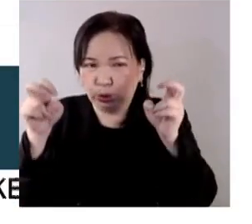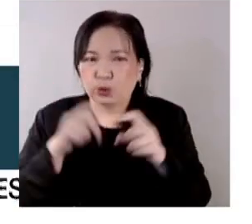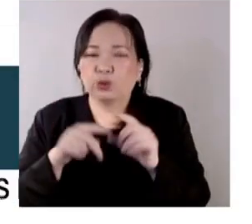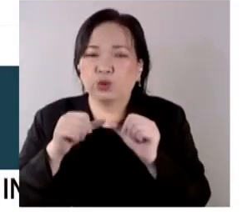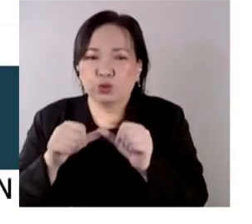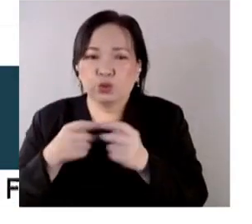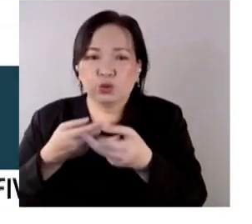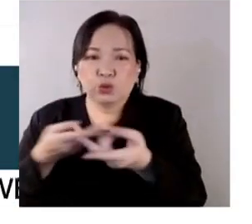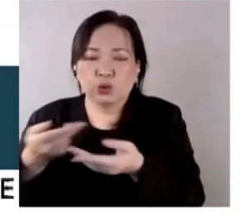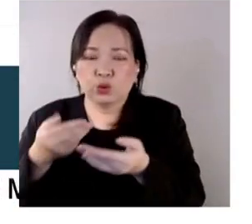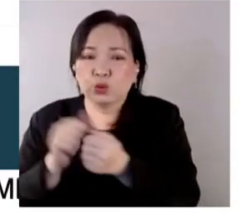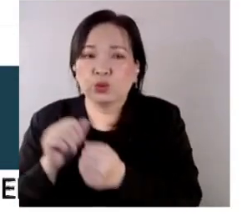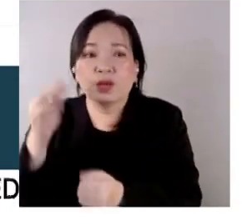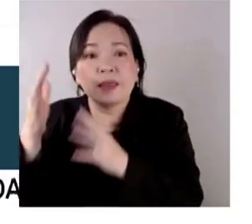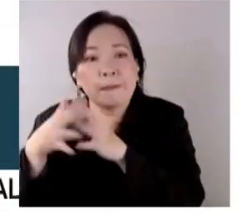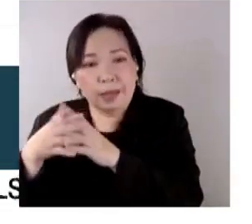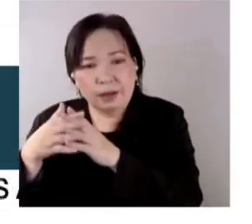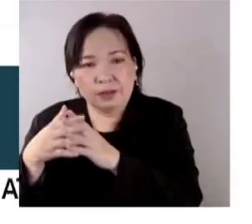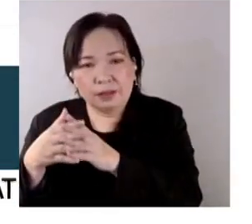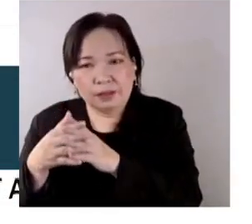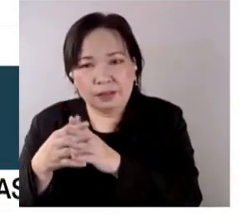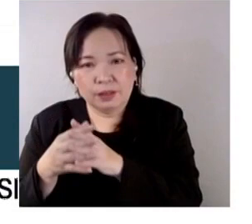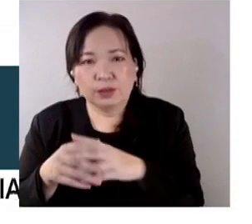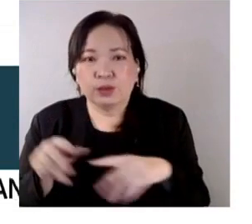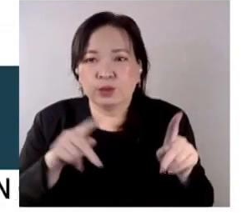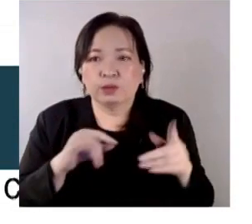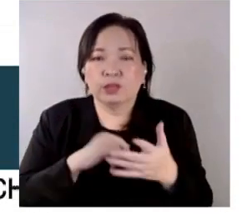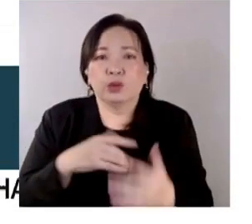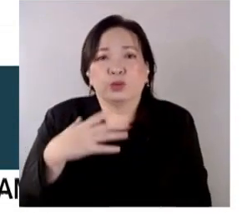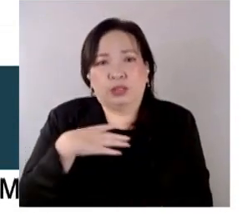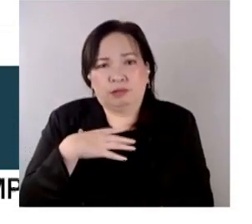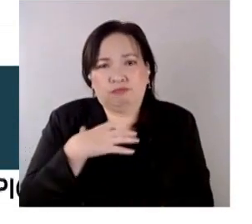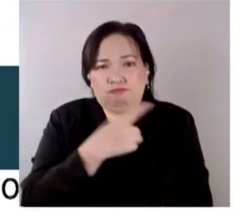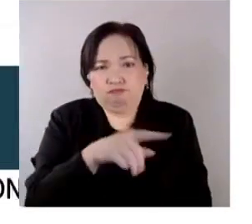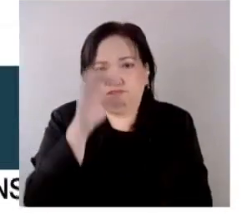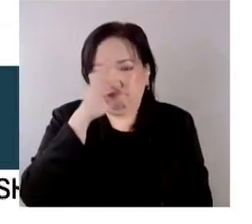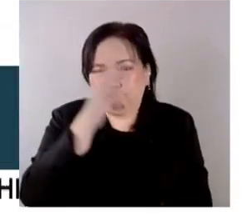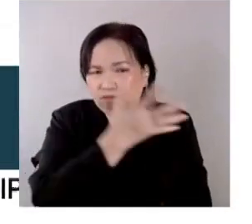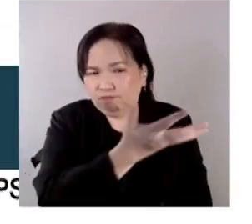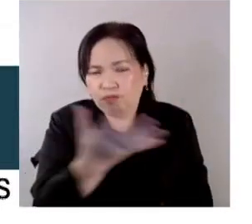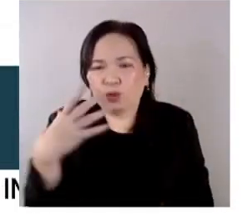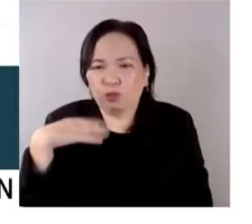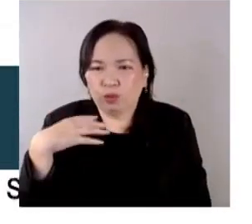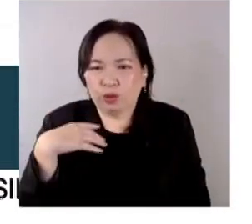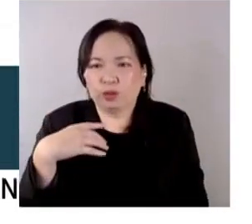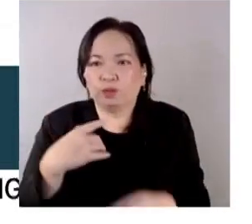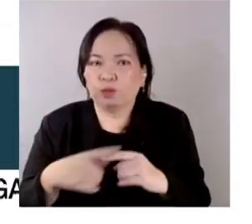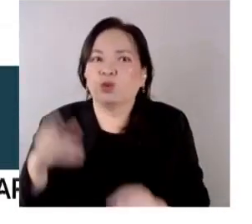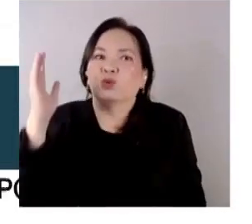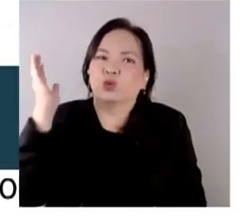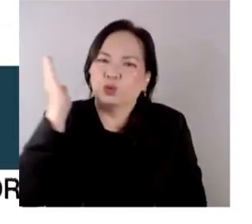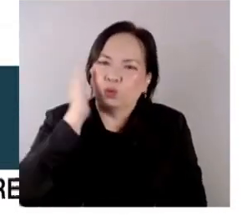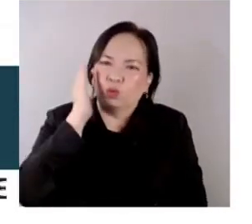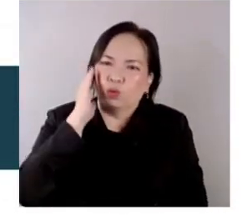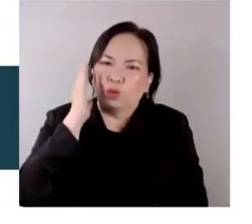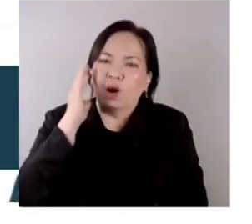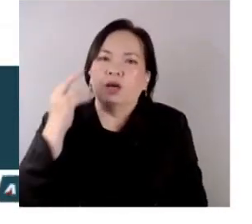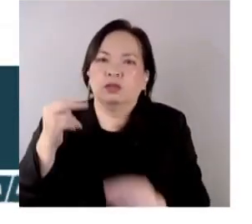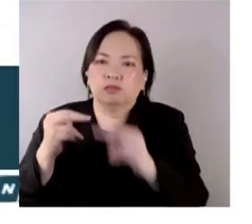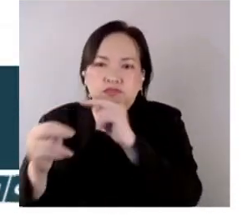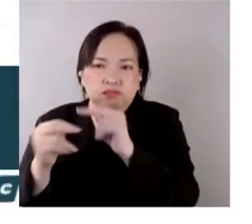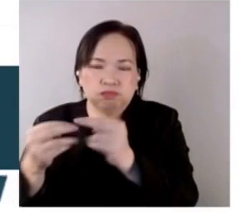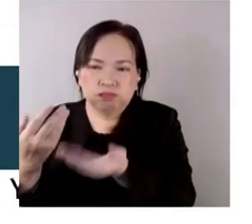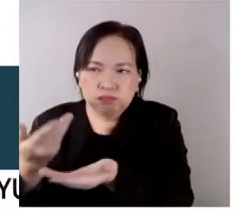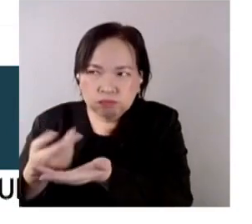with the United States. Mm. So the public simply would have to wait. But the fact that we know for a fact that there's a negotiation going on